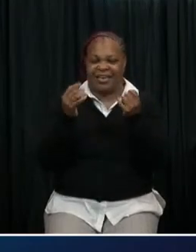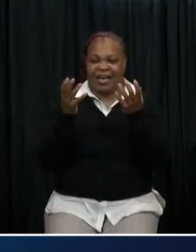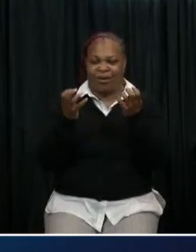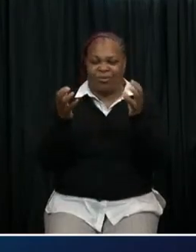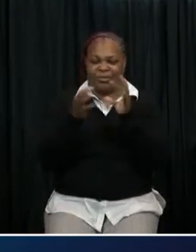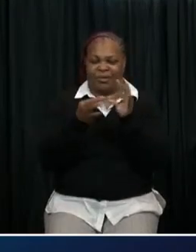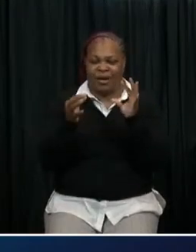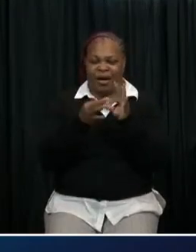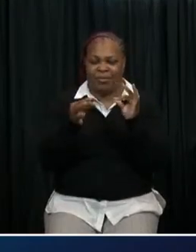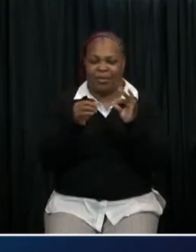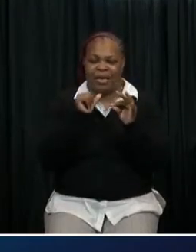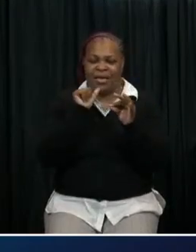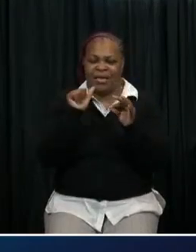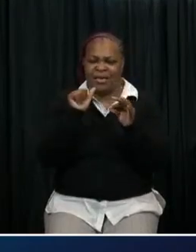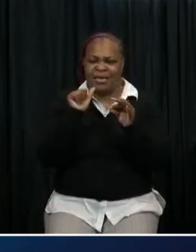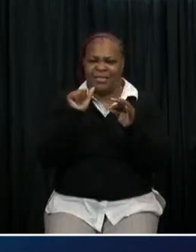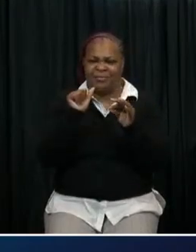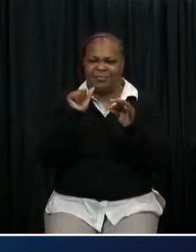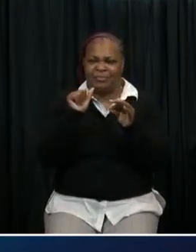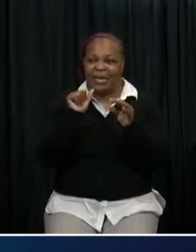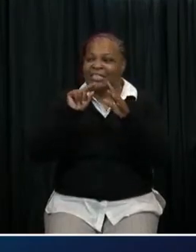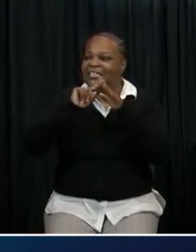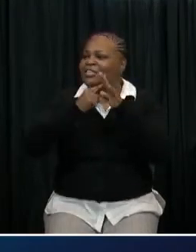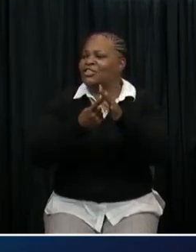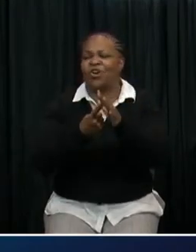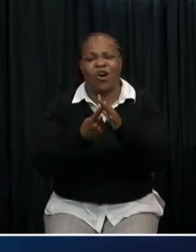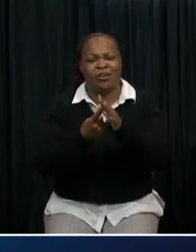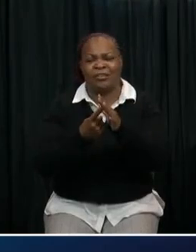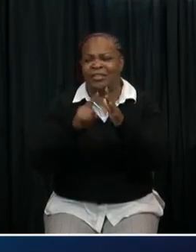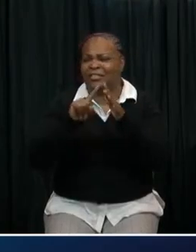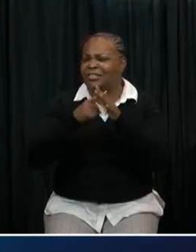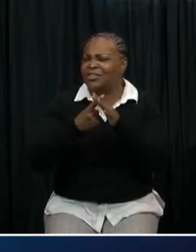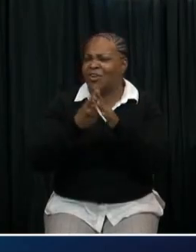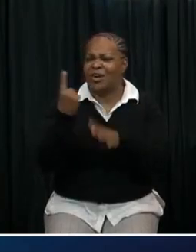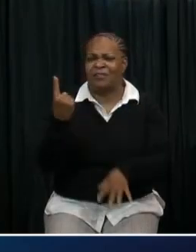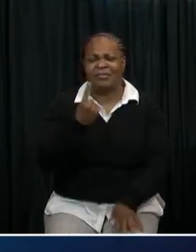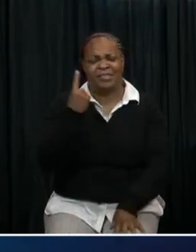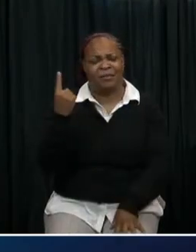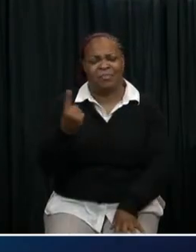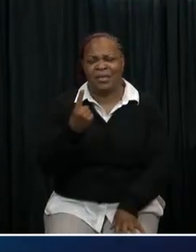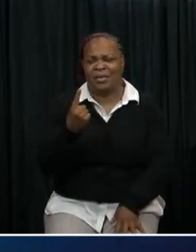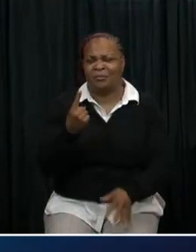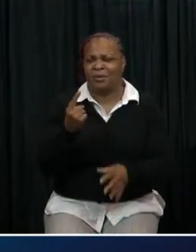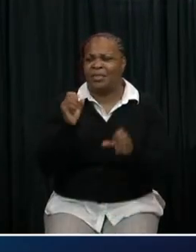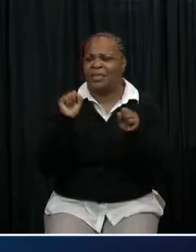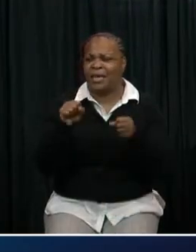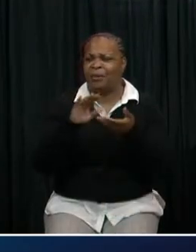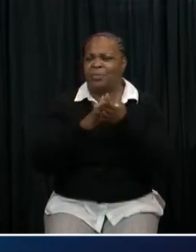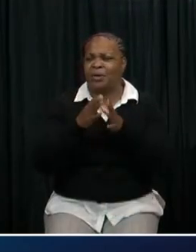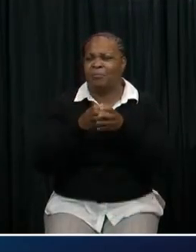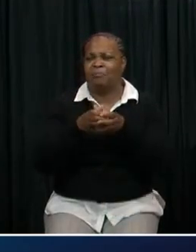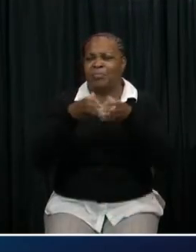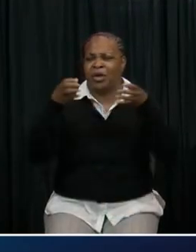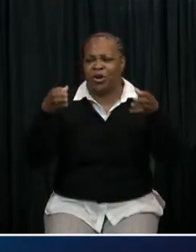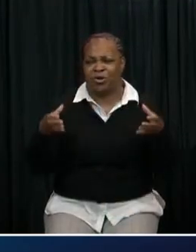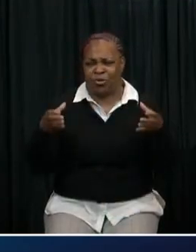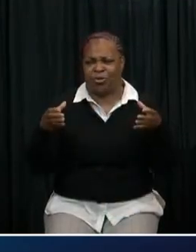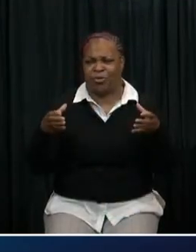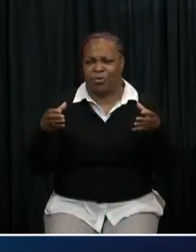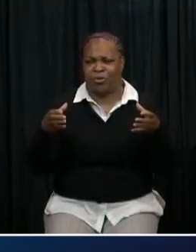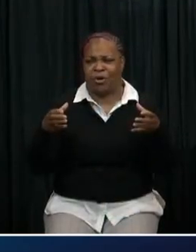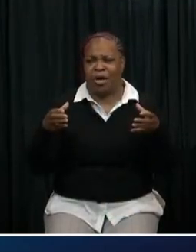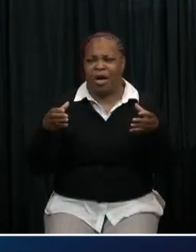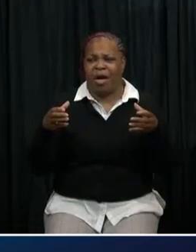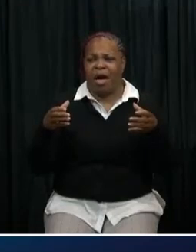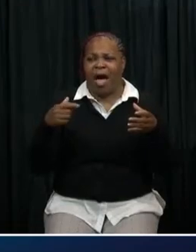but only the start of something which can be much bigger. And